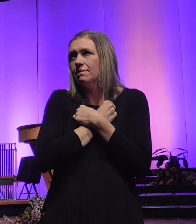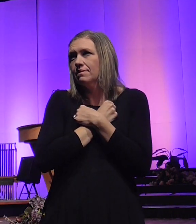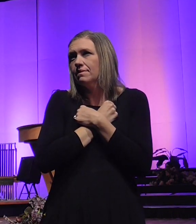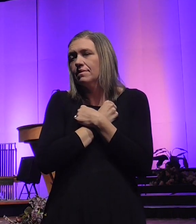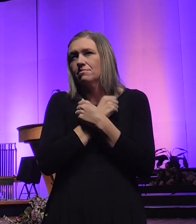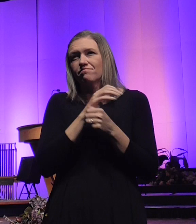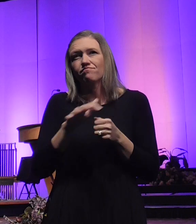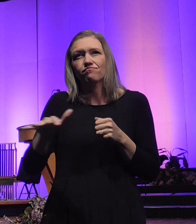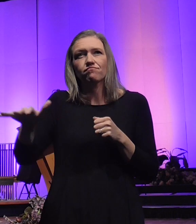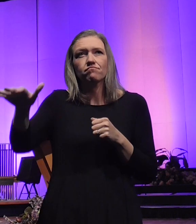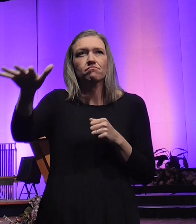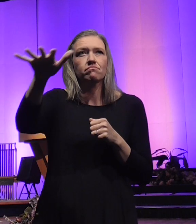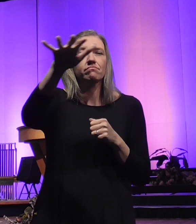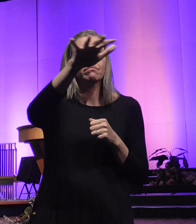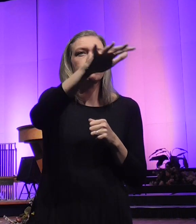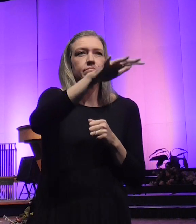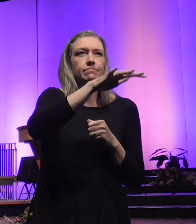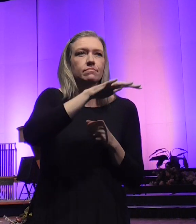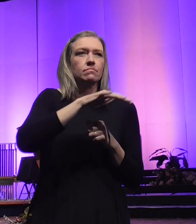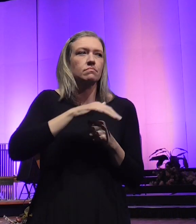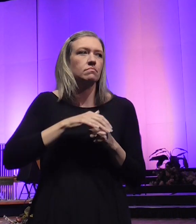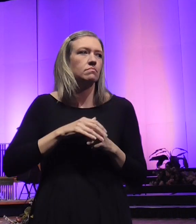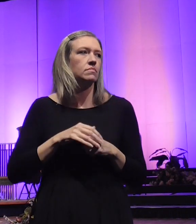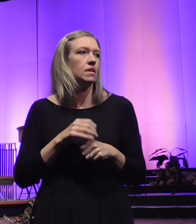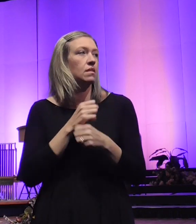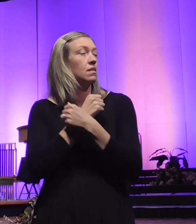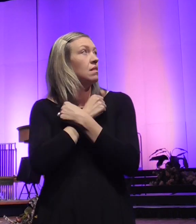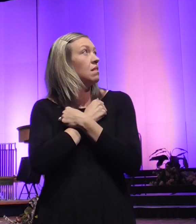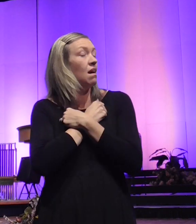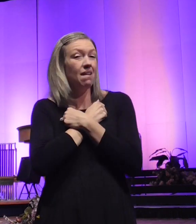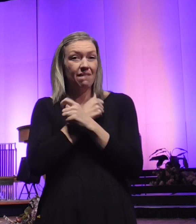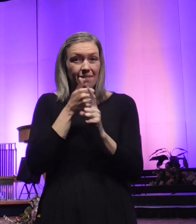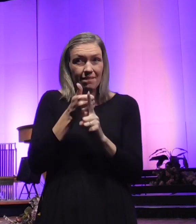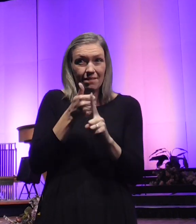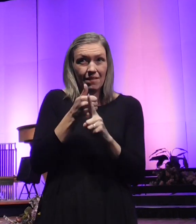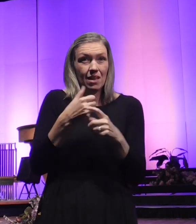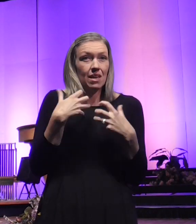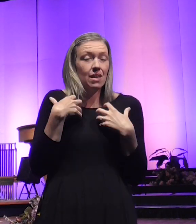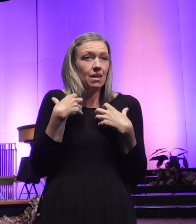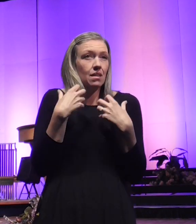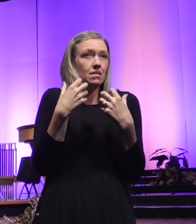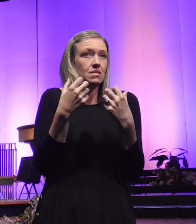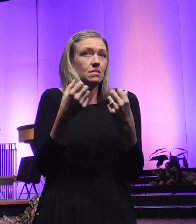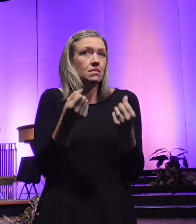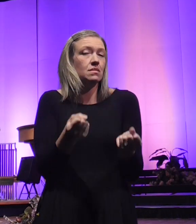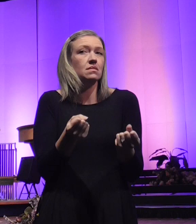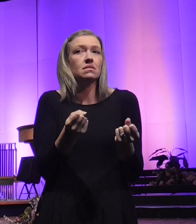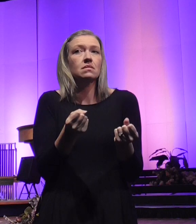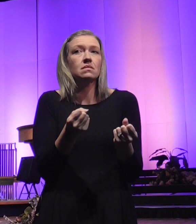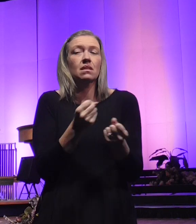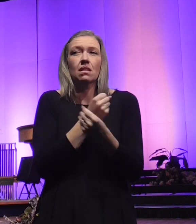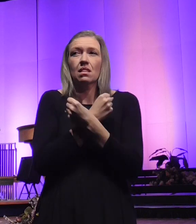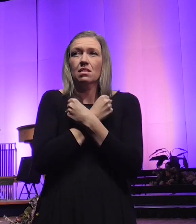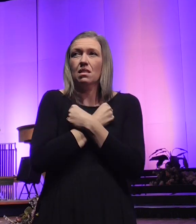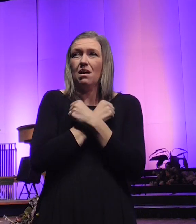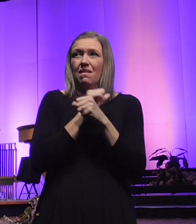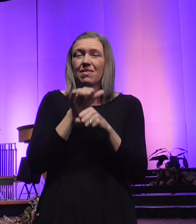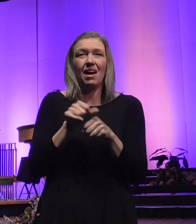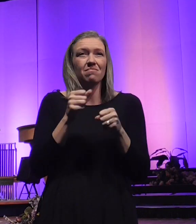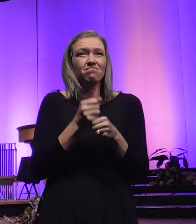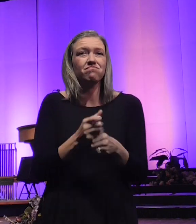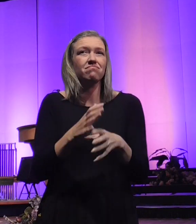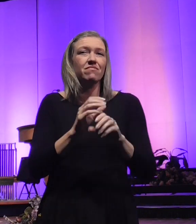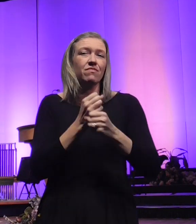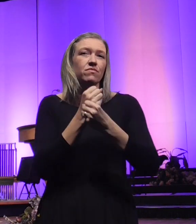only love. A love that heals, love that